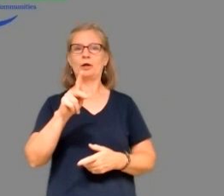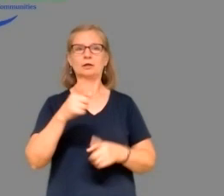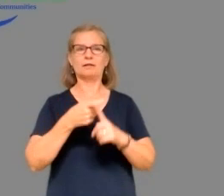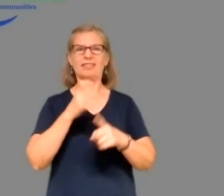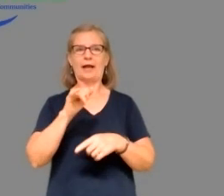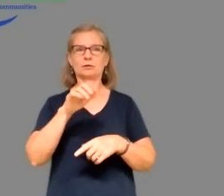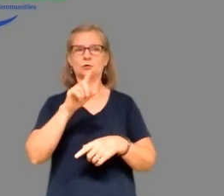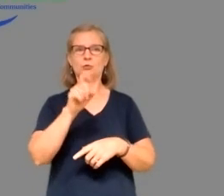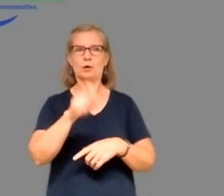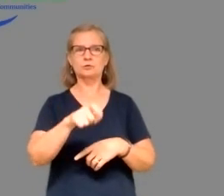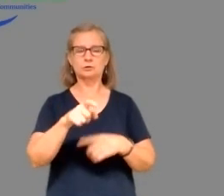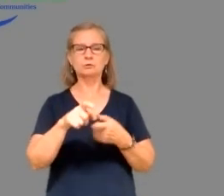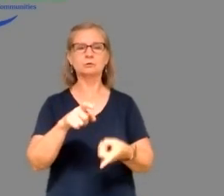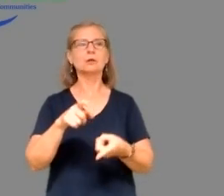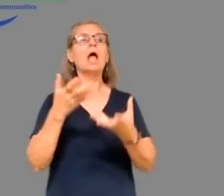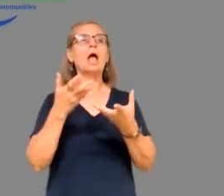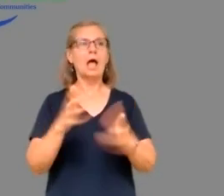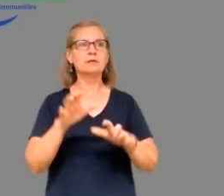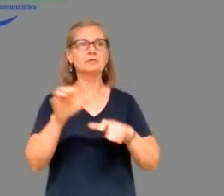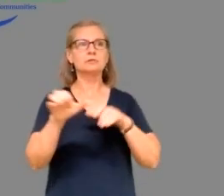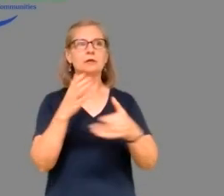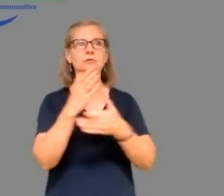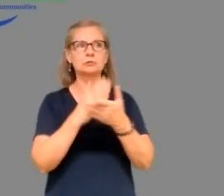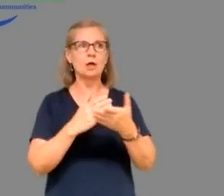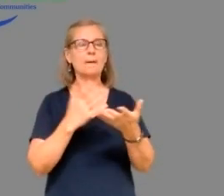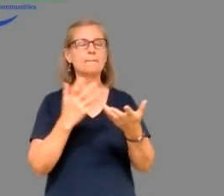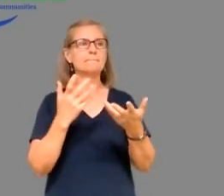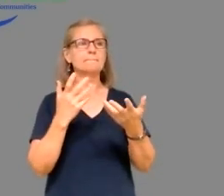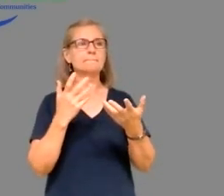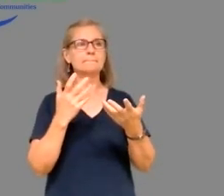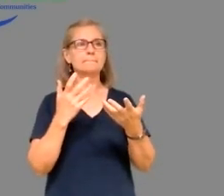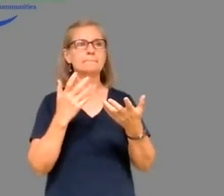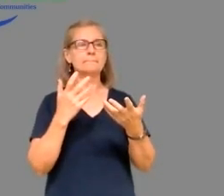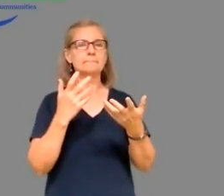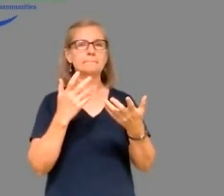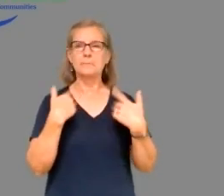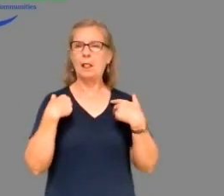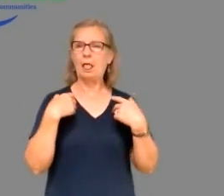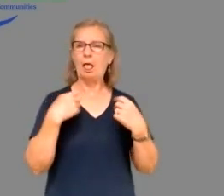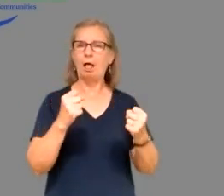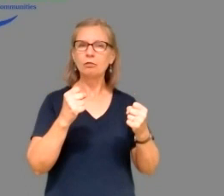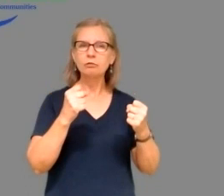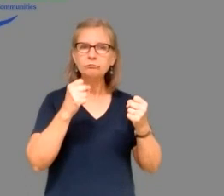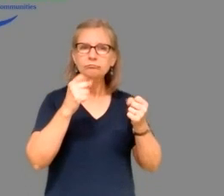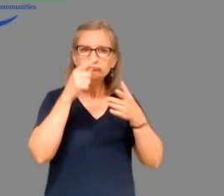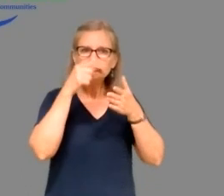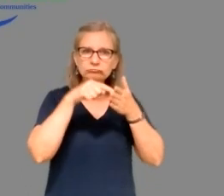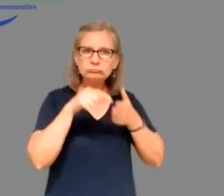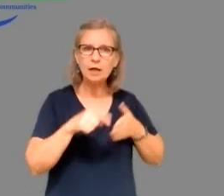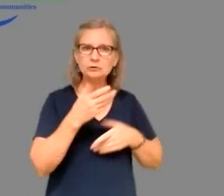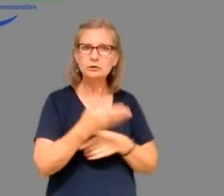health inspection stuff. All right. You know, but I mean, as far as the gaming commission and that, I mean, we're not going to have any part of that.